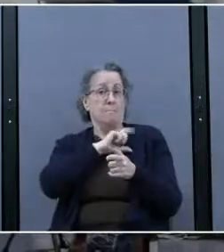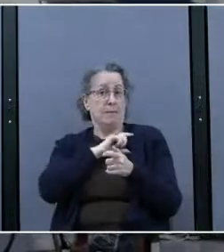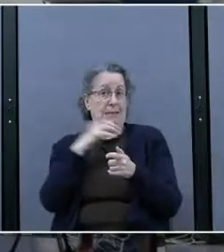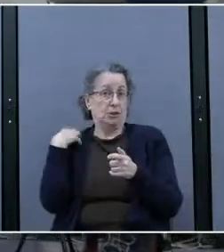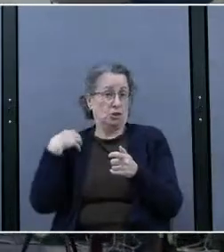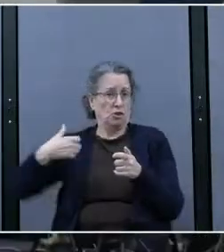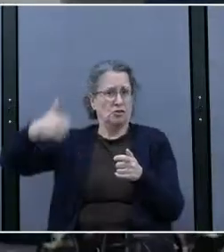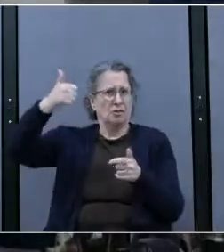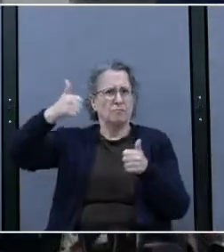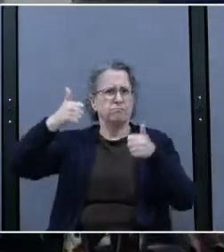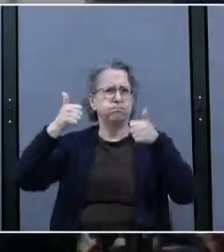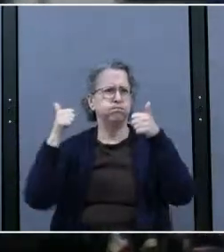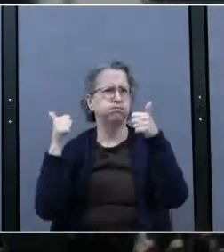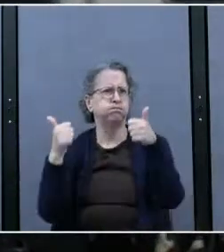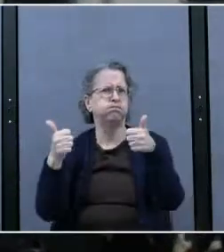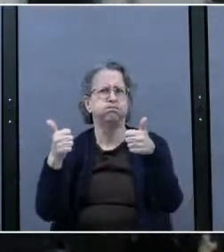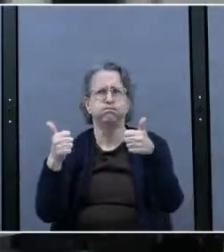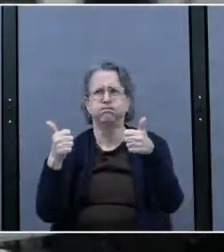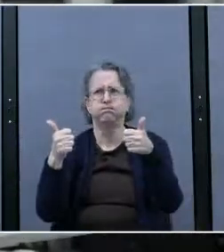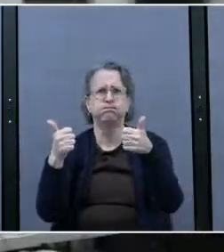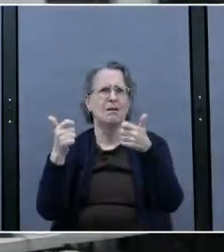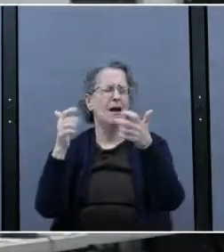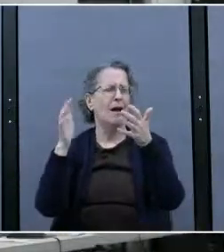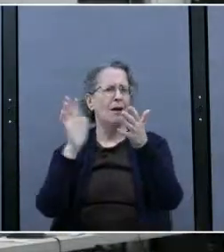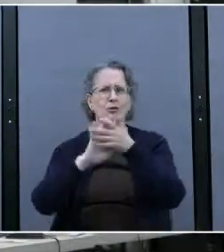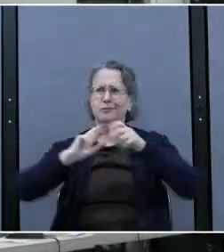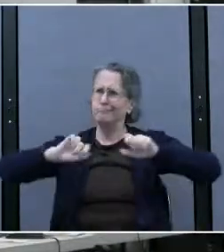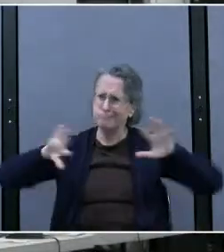pumping some new energy into that department.